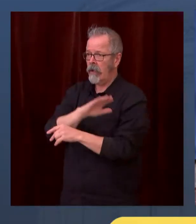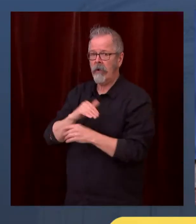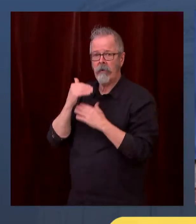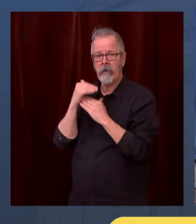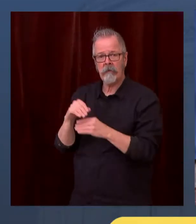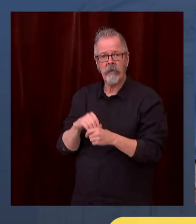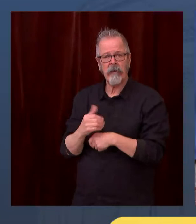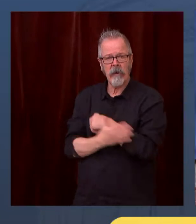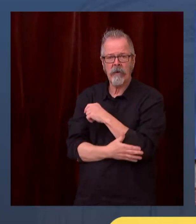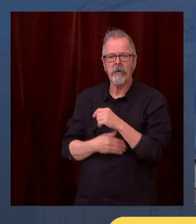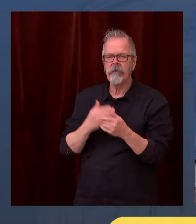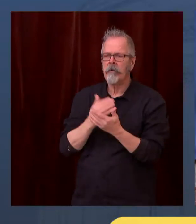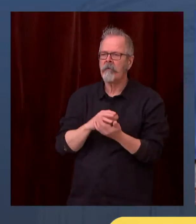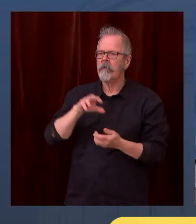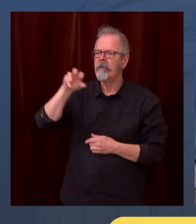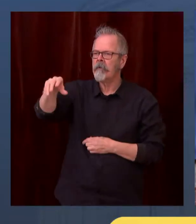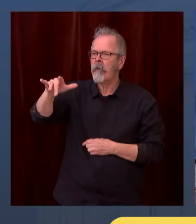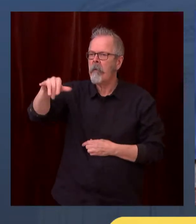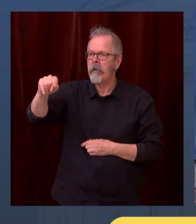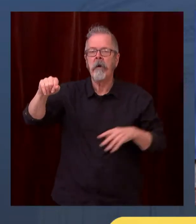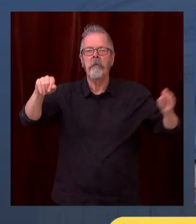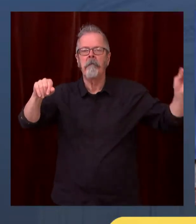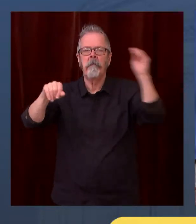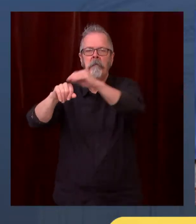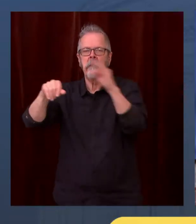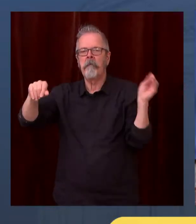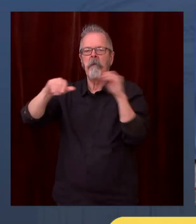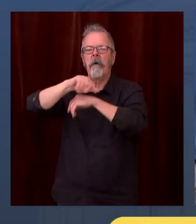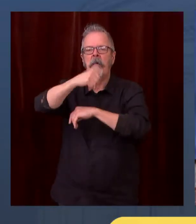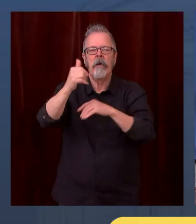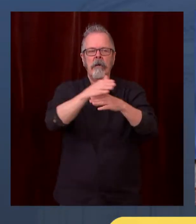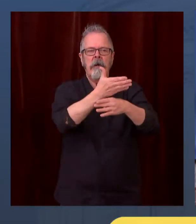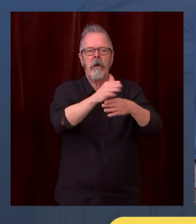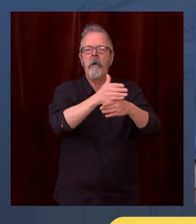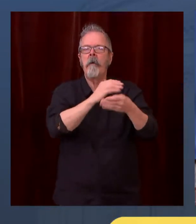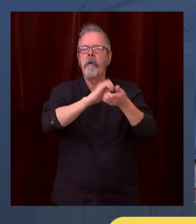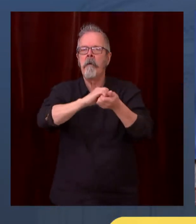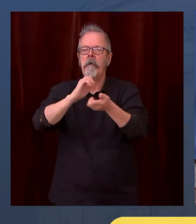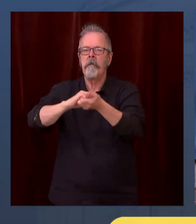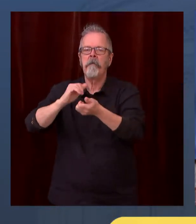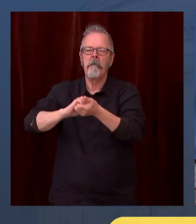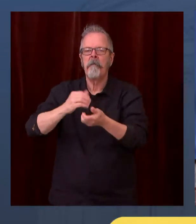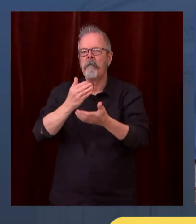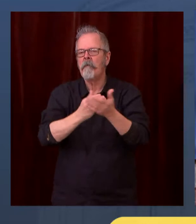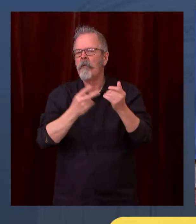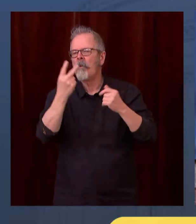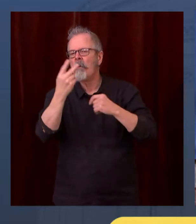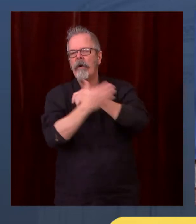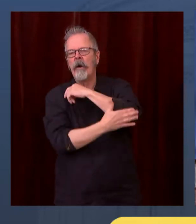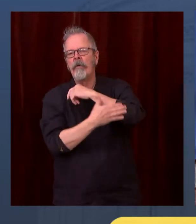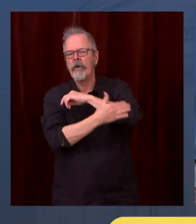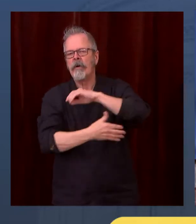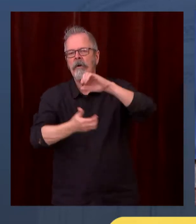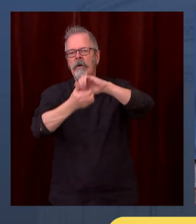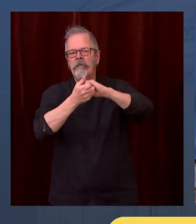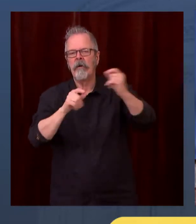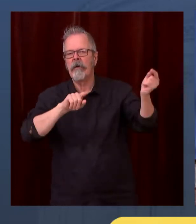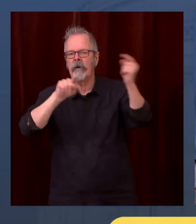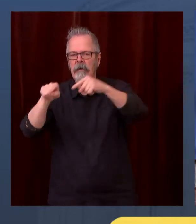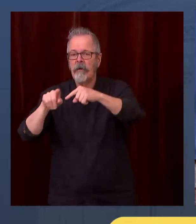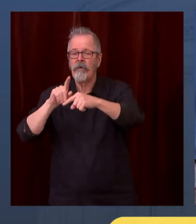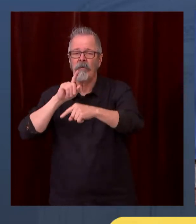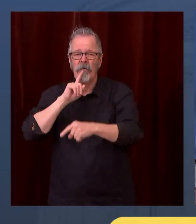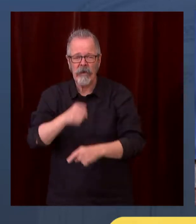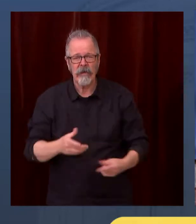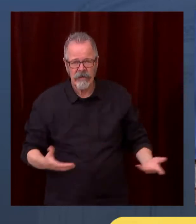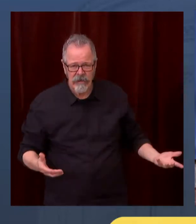amongst counties, where they share. One county will frequently send its hospitals to a different county with